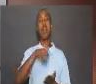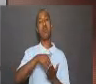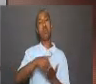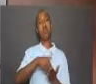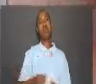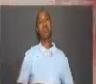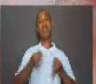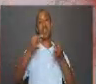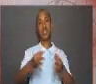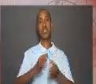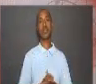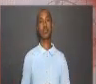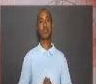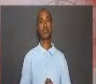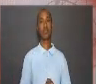weak conductors.